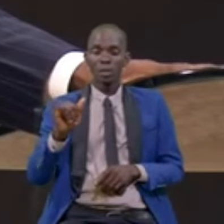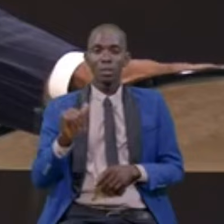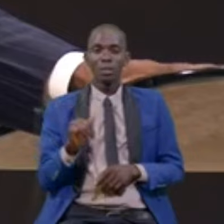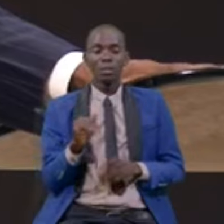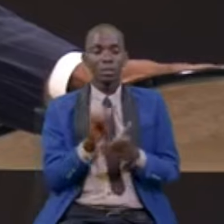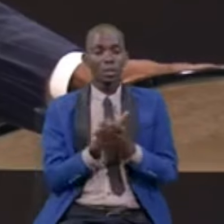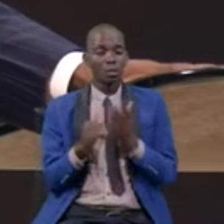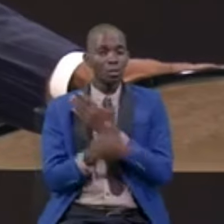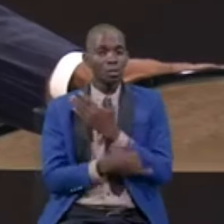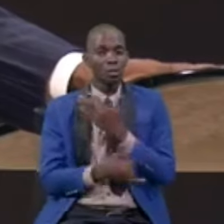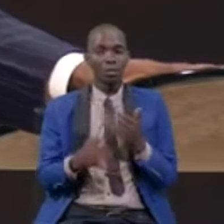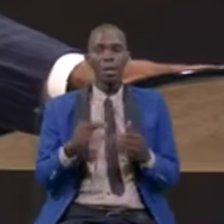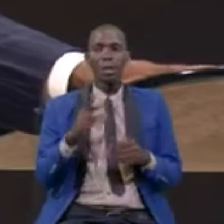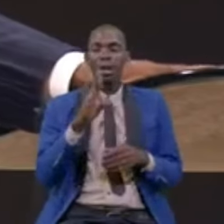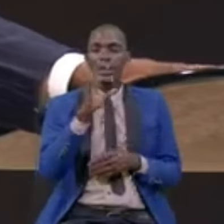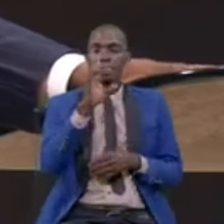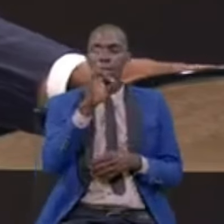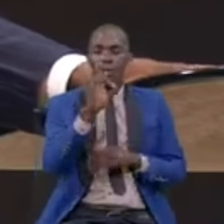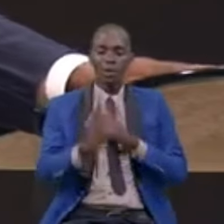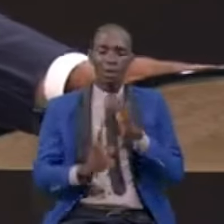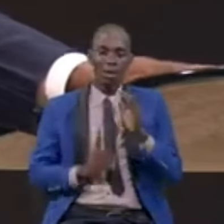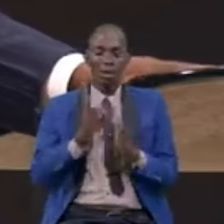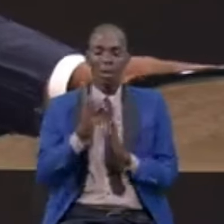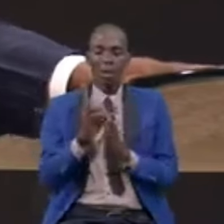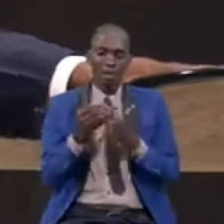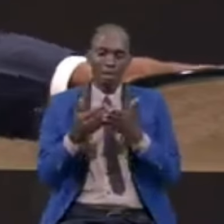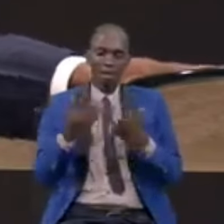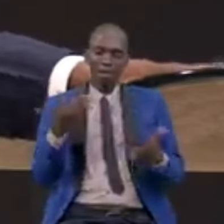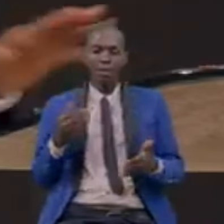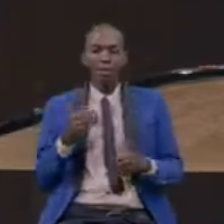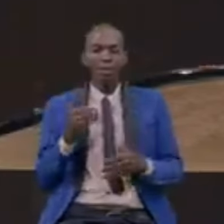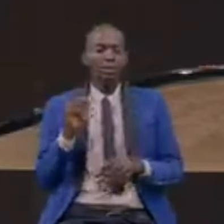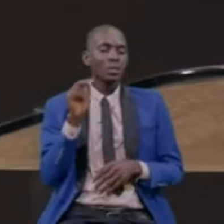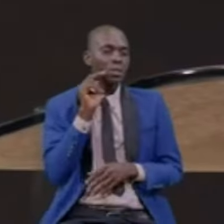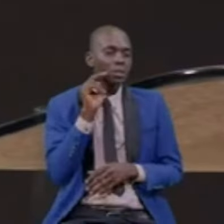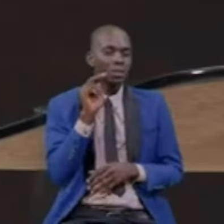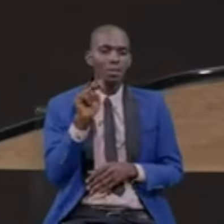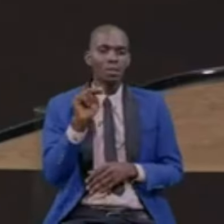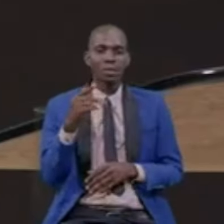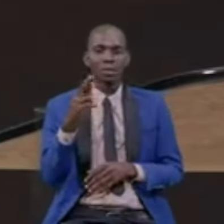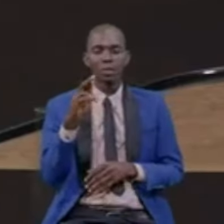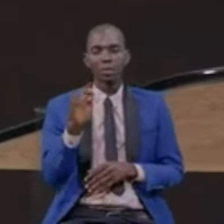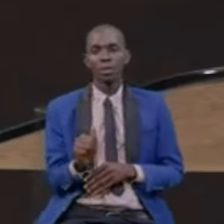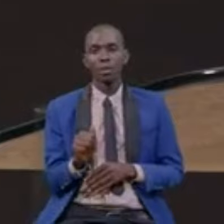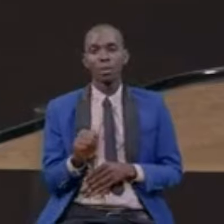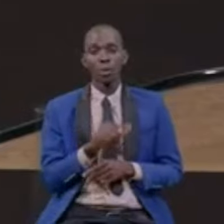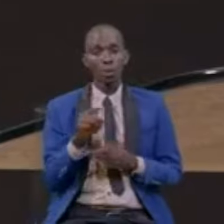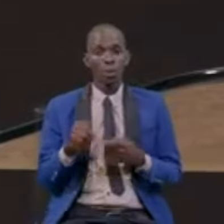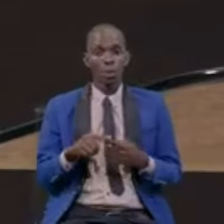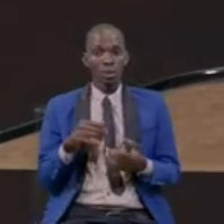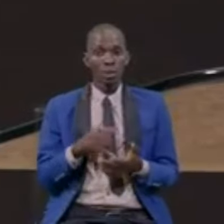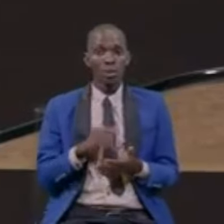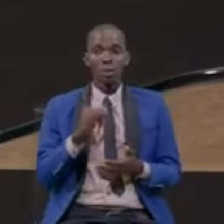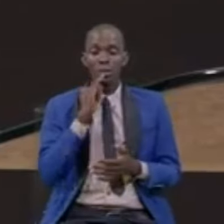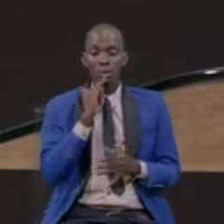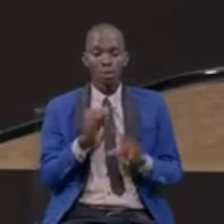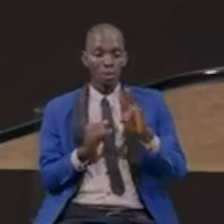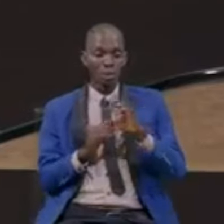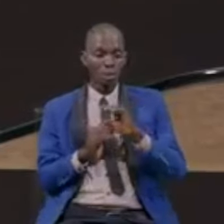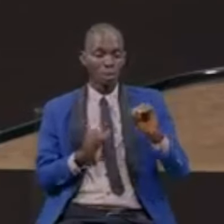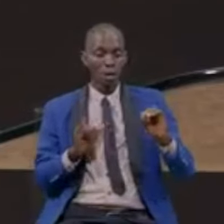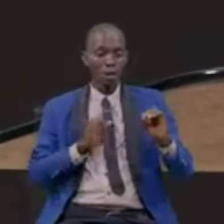7 hours ahead of Nigeria. When it is 7 o'clock, I should be preaching